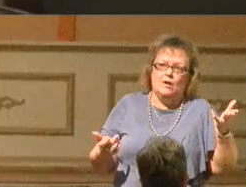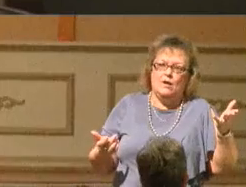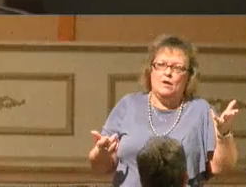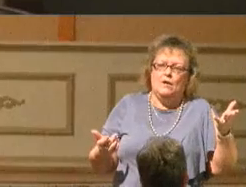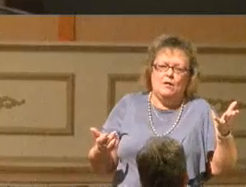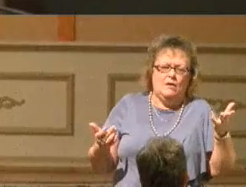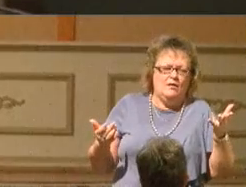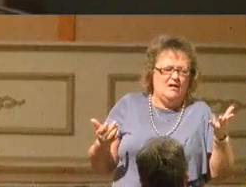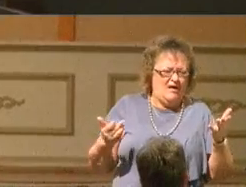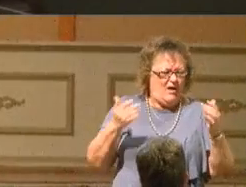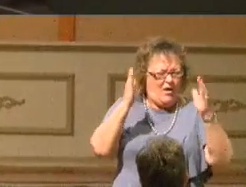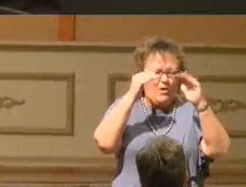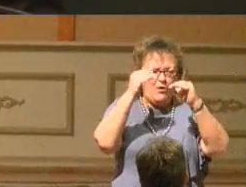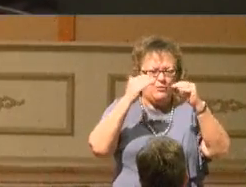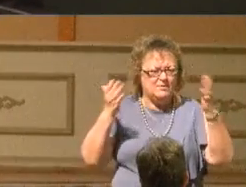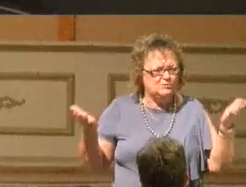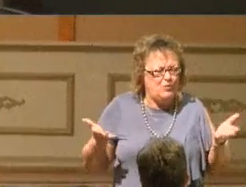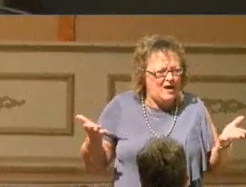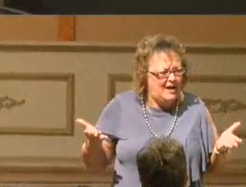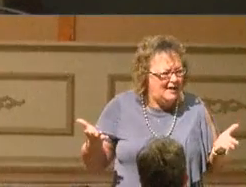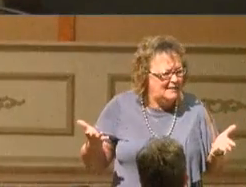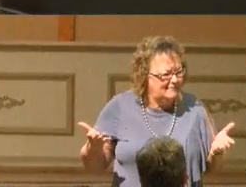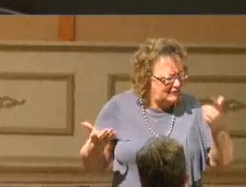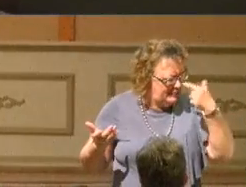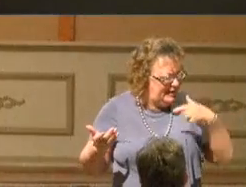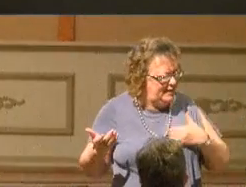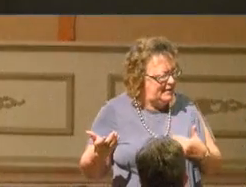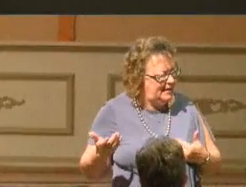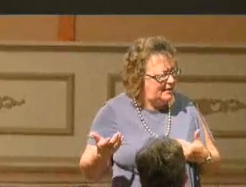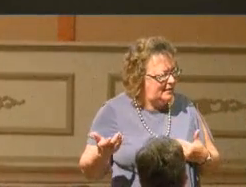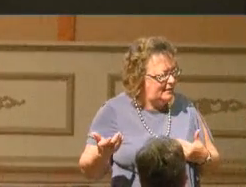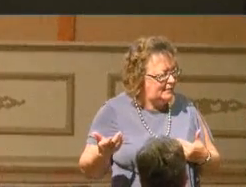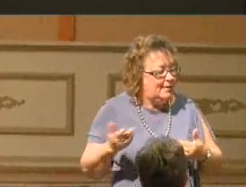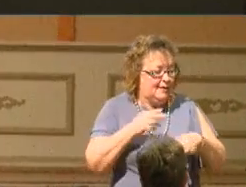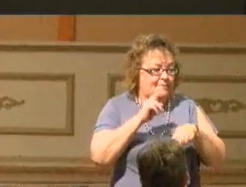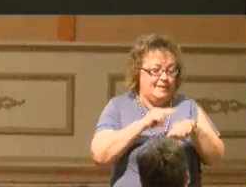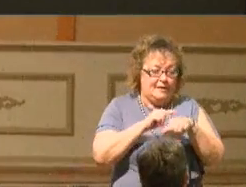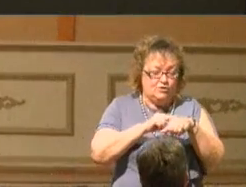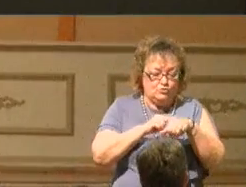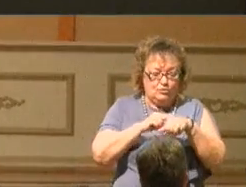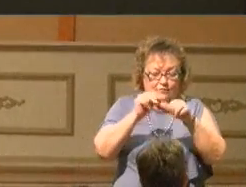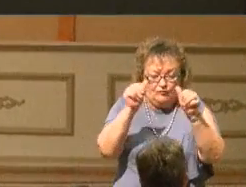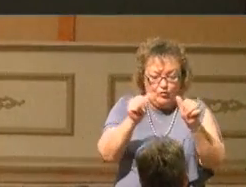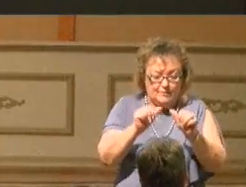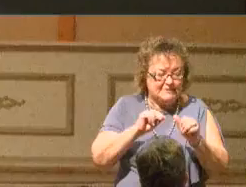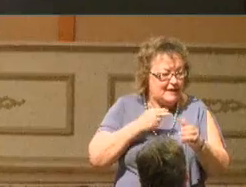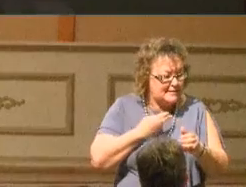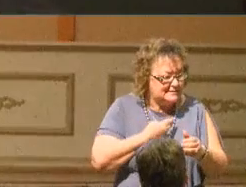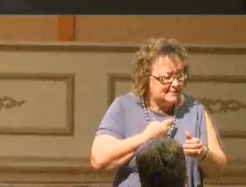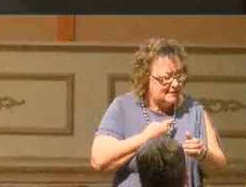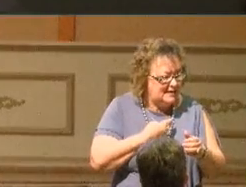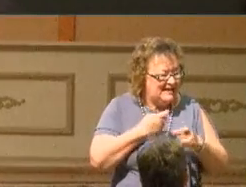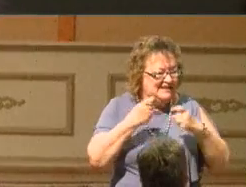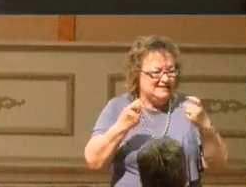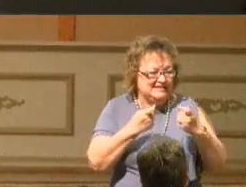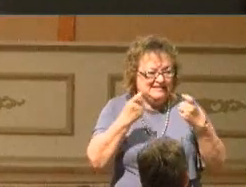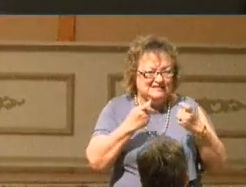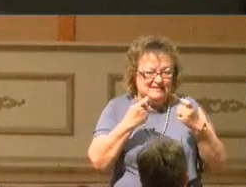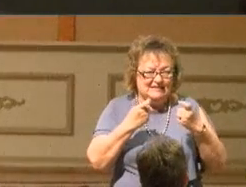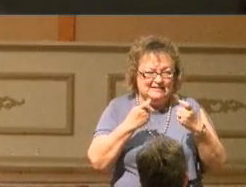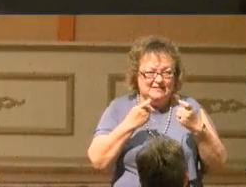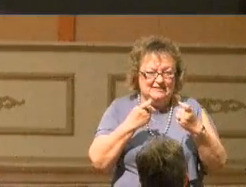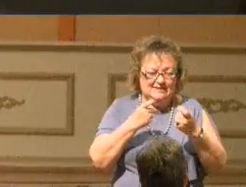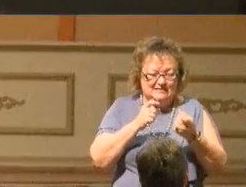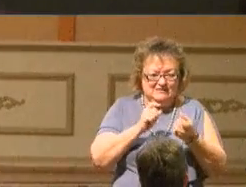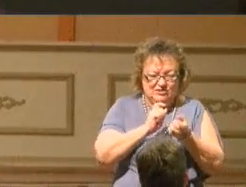what's the hope for me? Well, I'll tell you. Nature forms us. Sin deforms